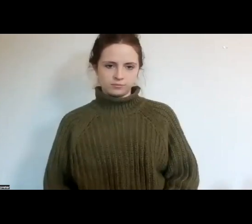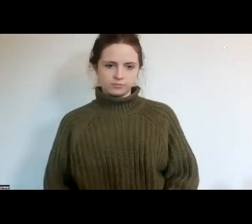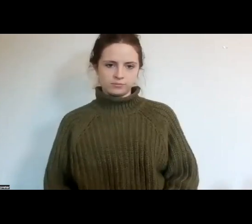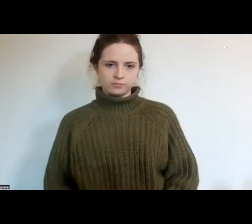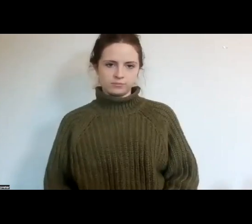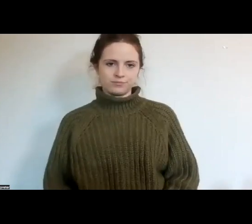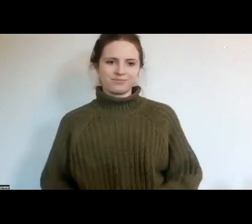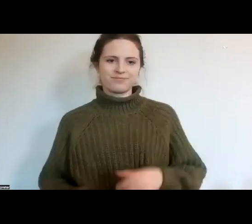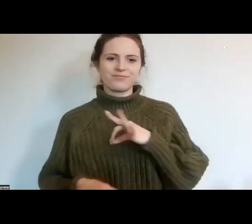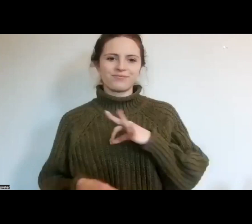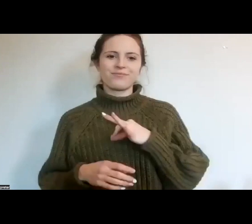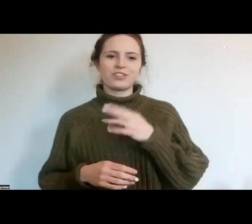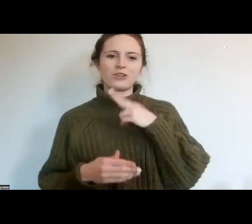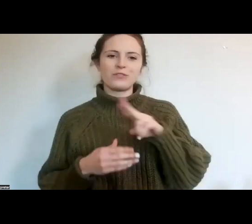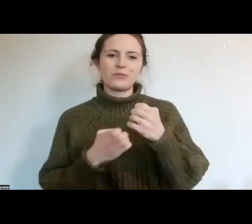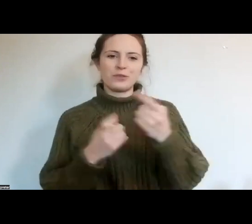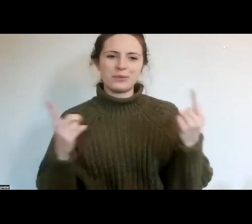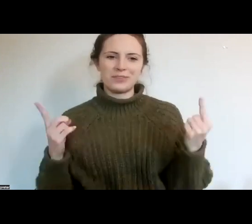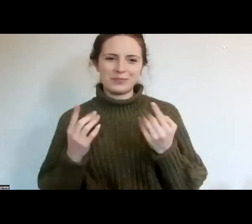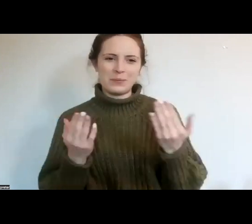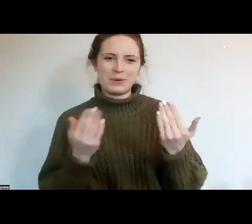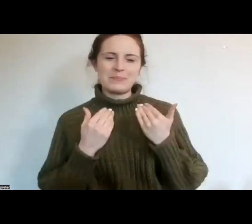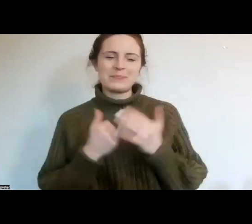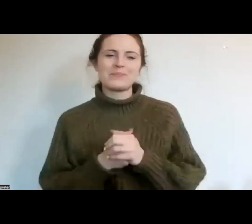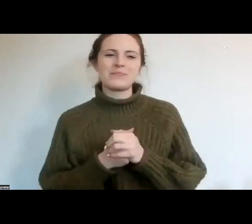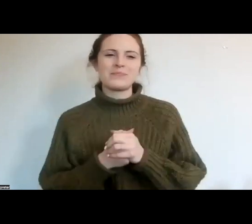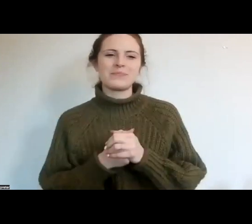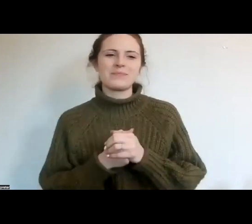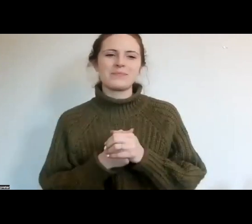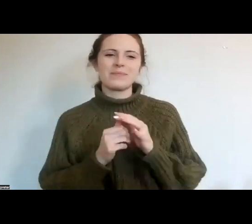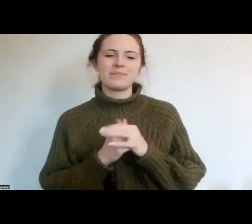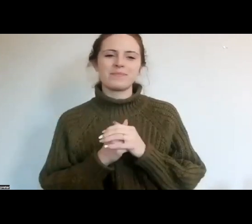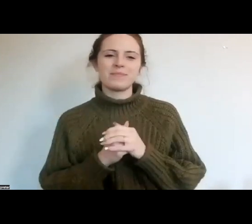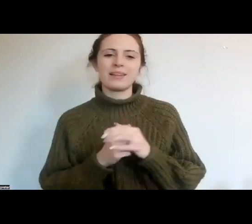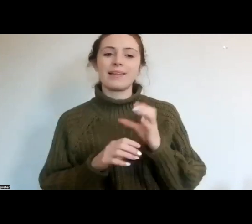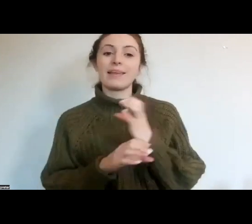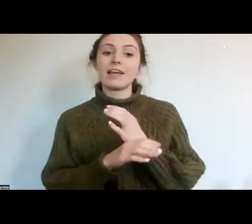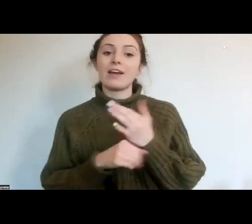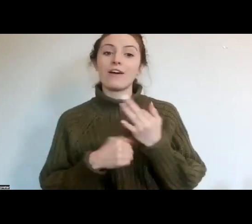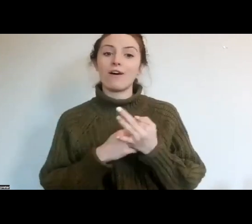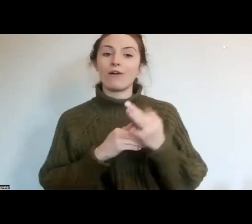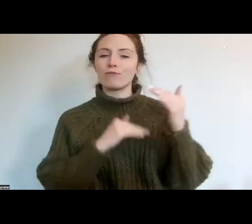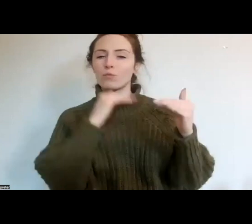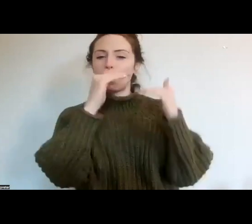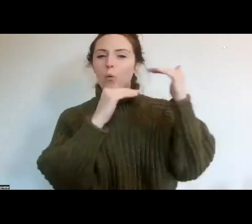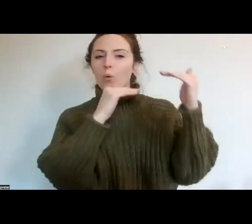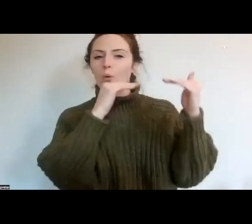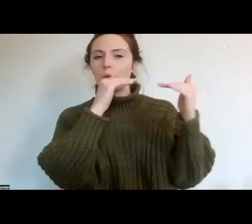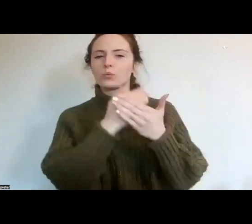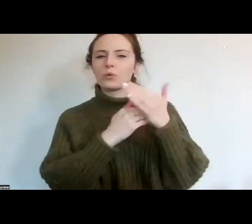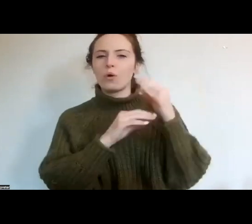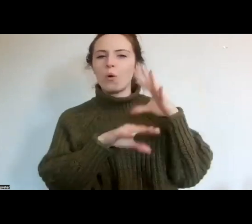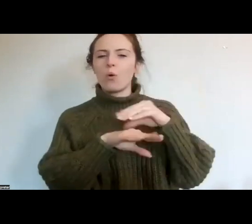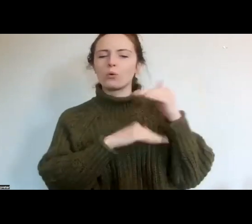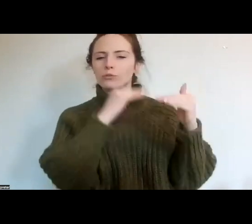Good afternoon, everybody, and you're very welcome to this webinar on the care of older adults with intellectual disabilities and complex